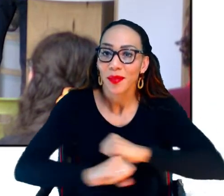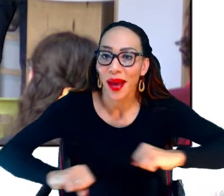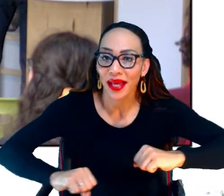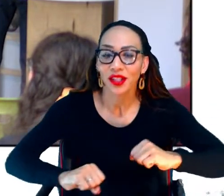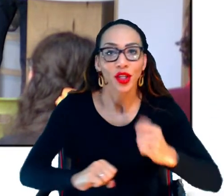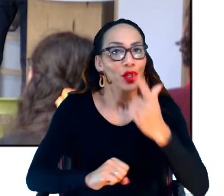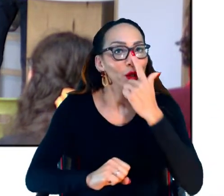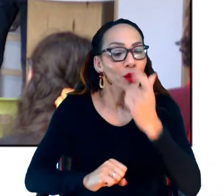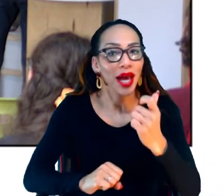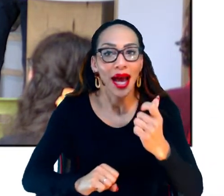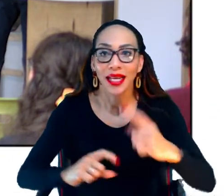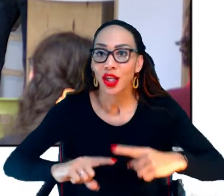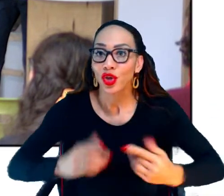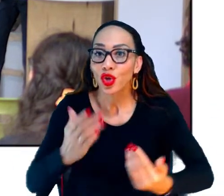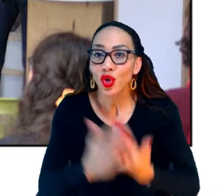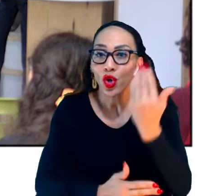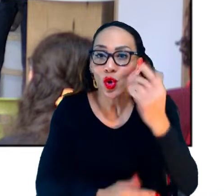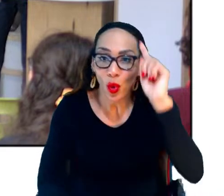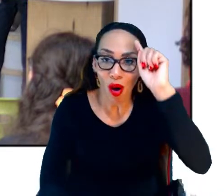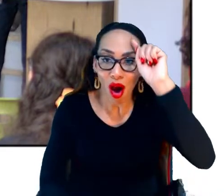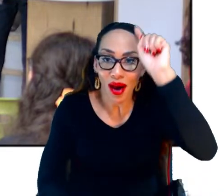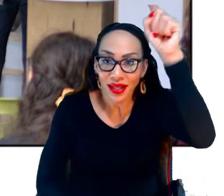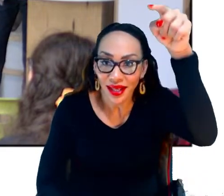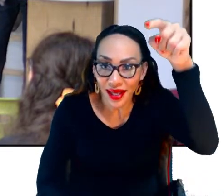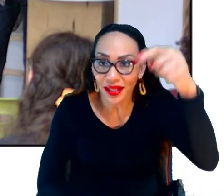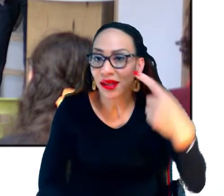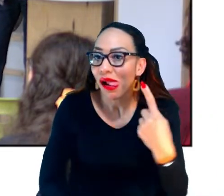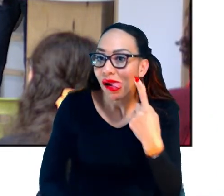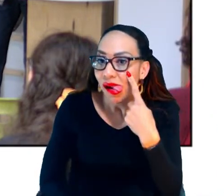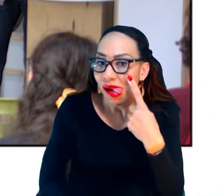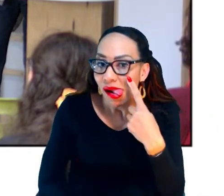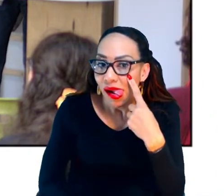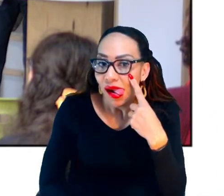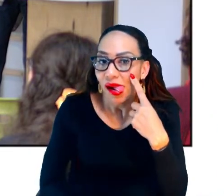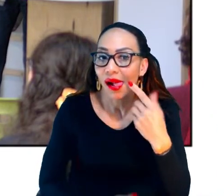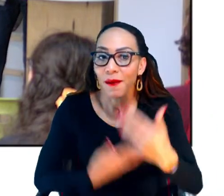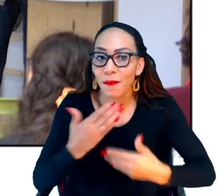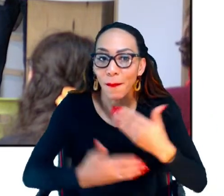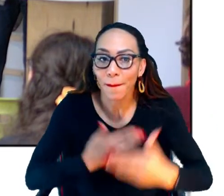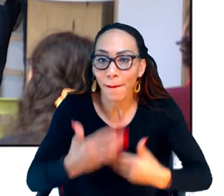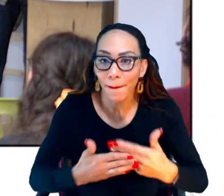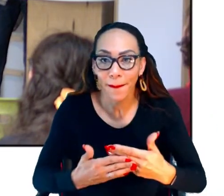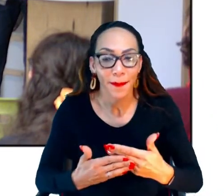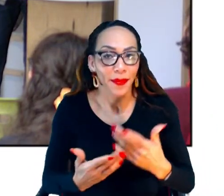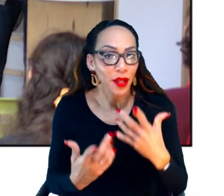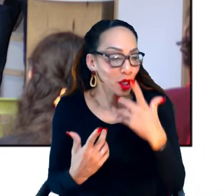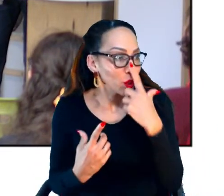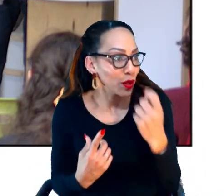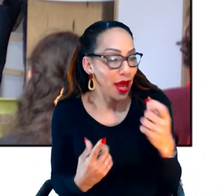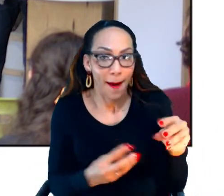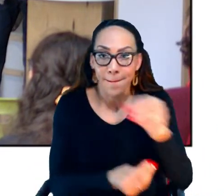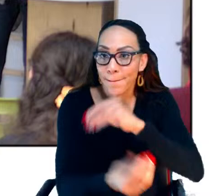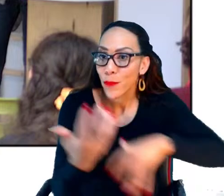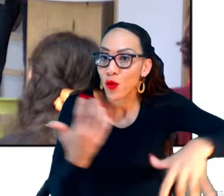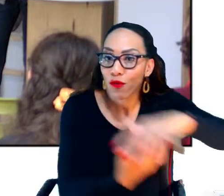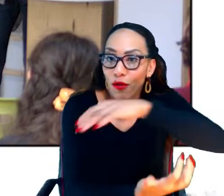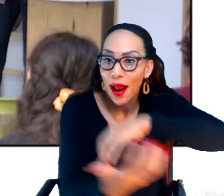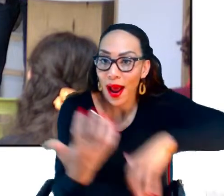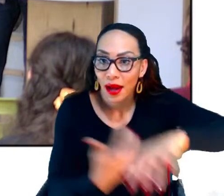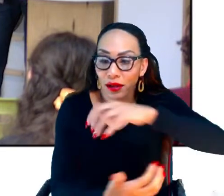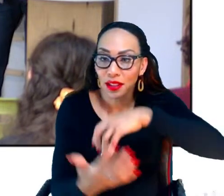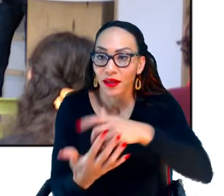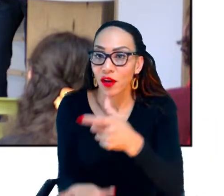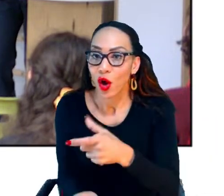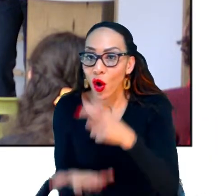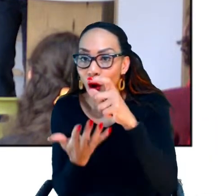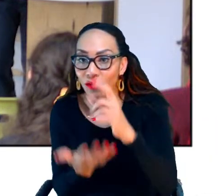for collaboration. So, quick bit of housekeeping. Please feel free to move around. There's a kitchen over there. You can grab a glass of water, tea, coffee.